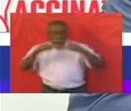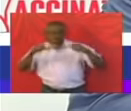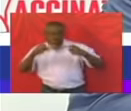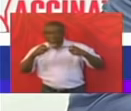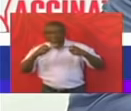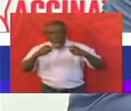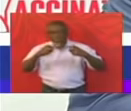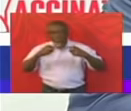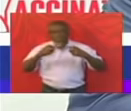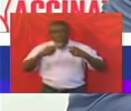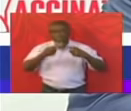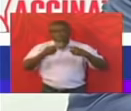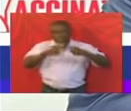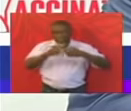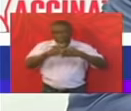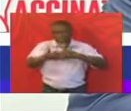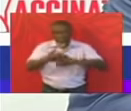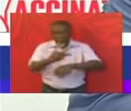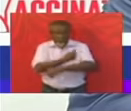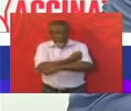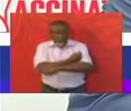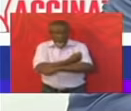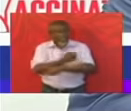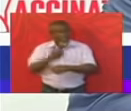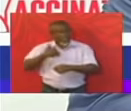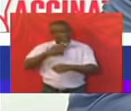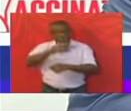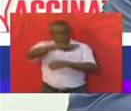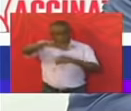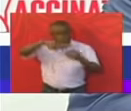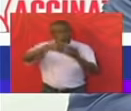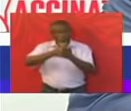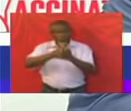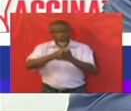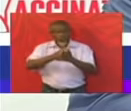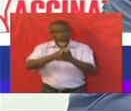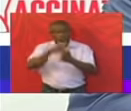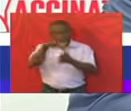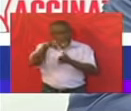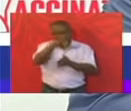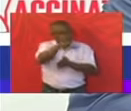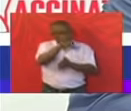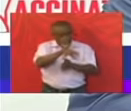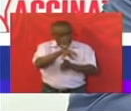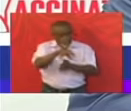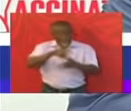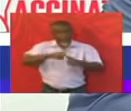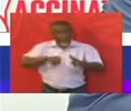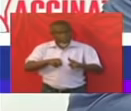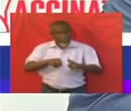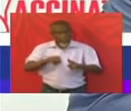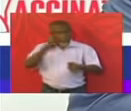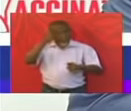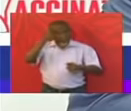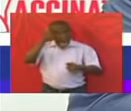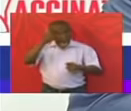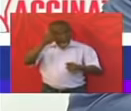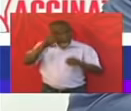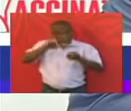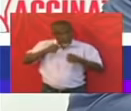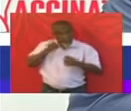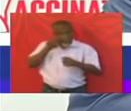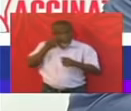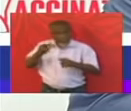arise. Now, this is available at all the sites, but then given the awareness of the news reports that have happened in